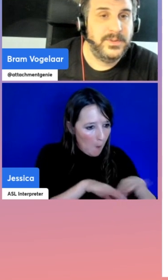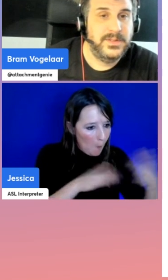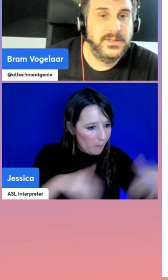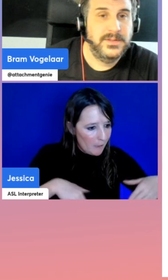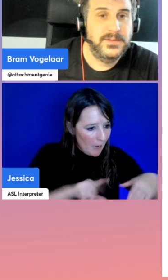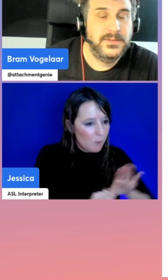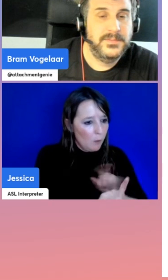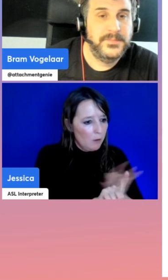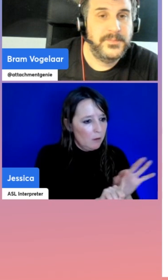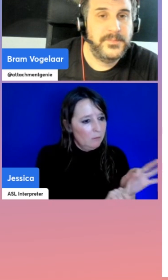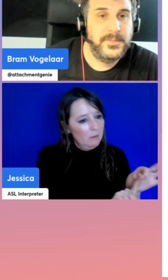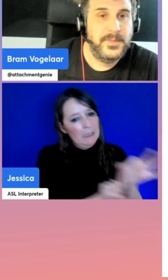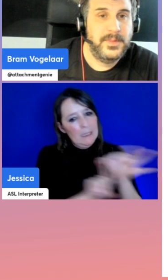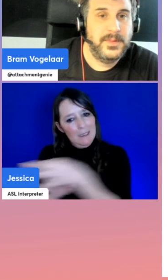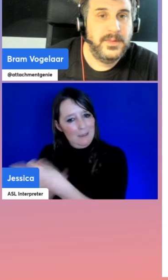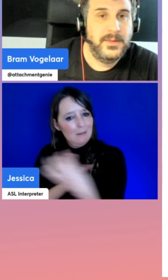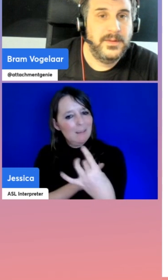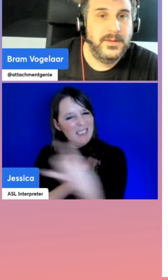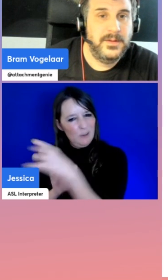USA endpoint.